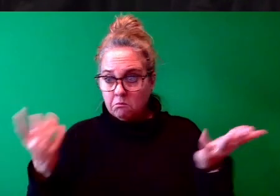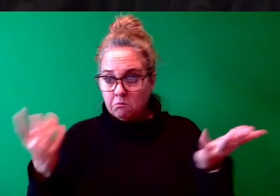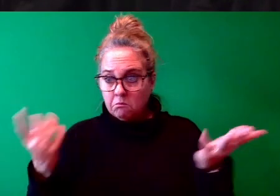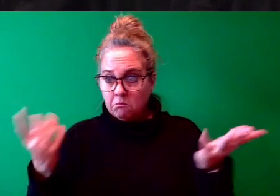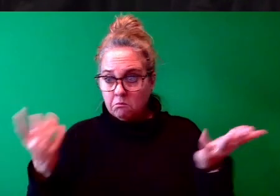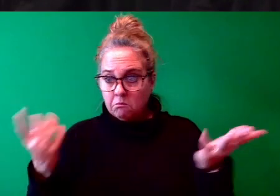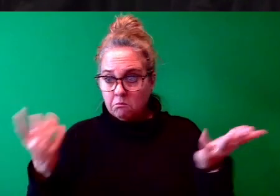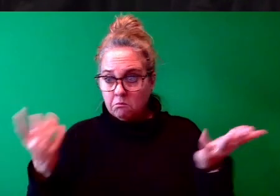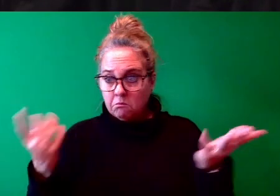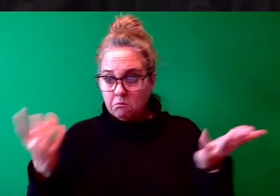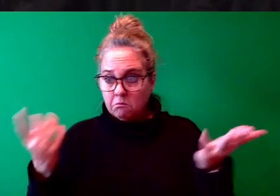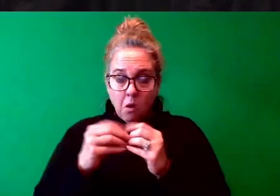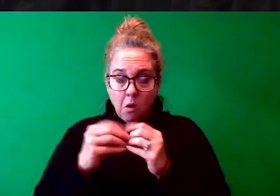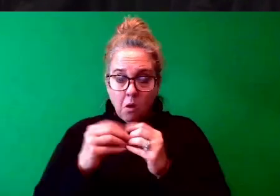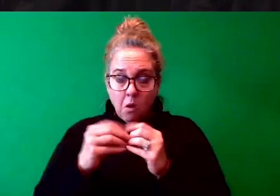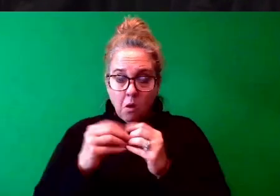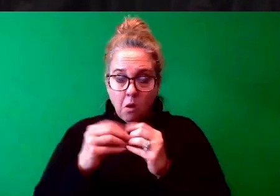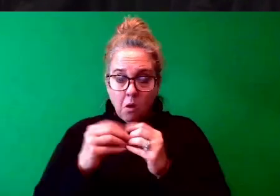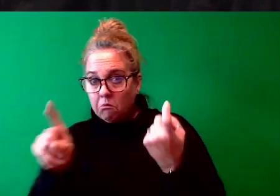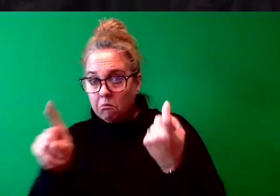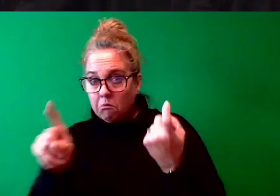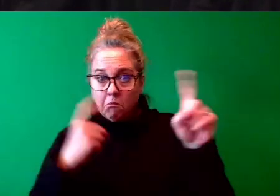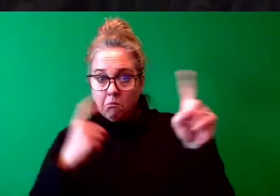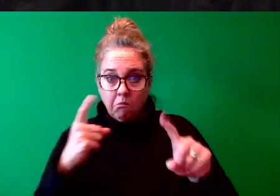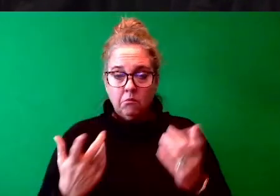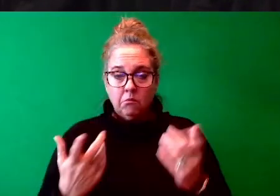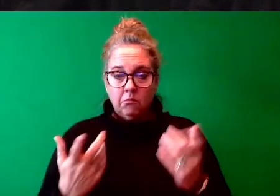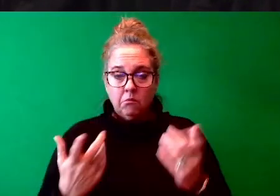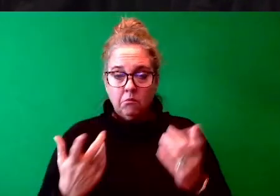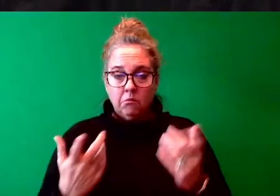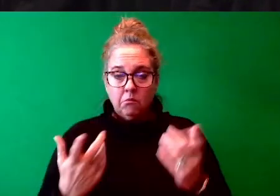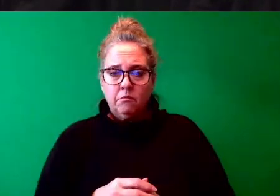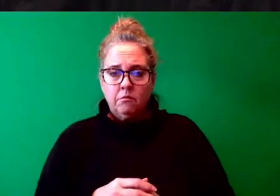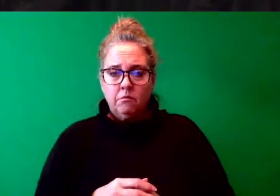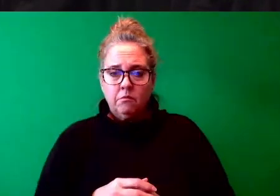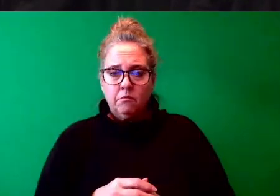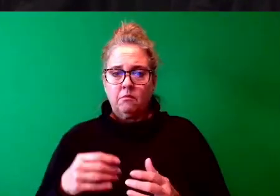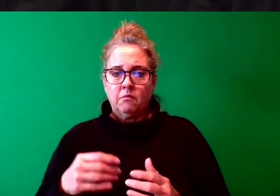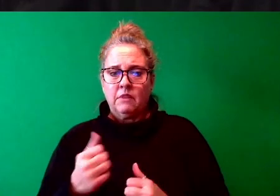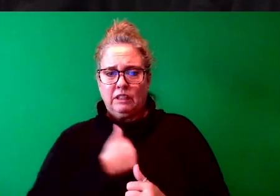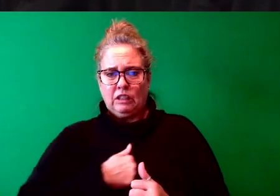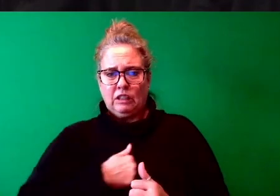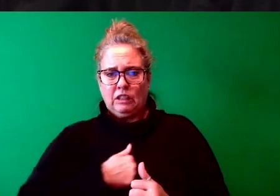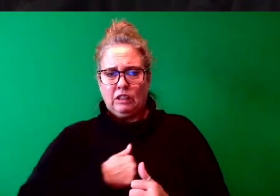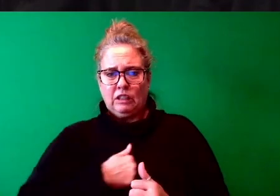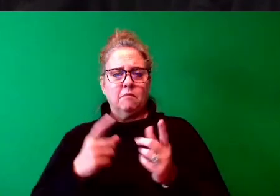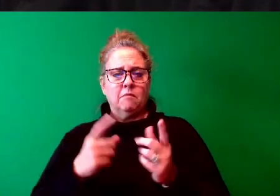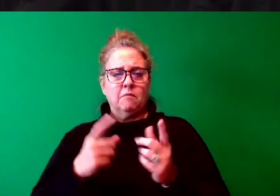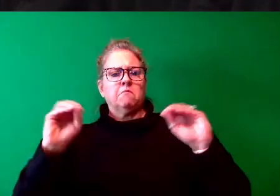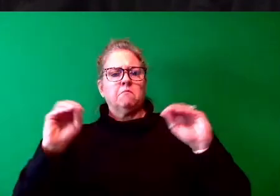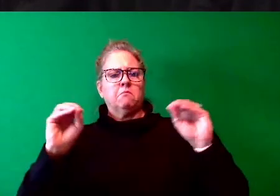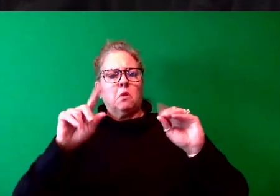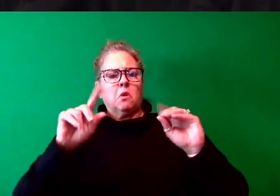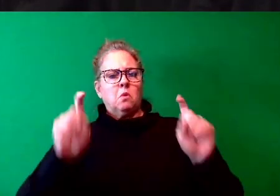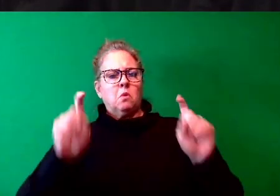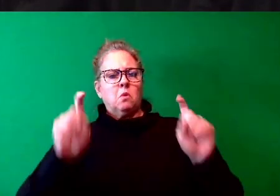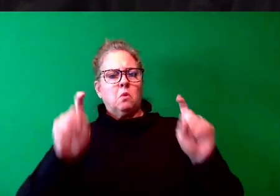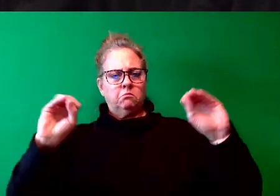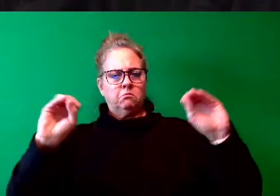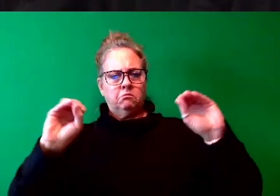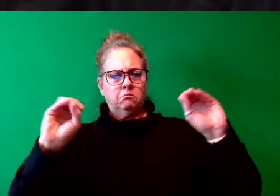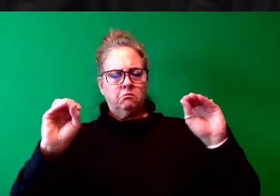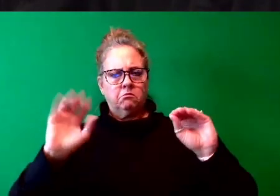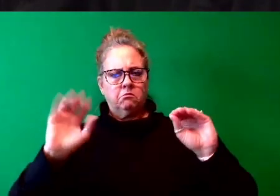Commissioner Bremer. Sorry to belabor this. No questions of Samantha's thorough and concise